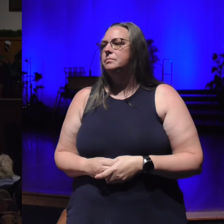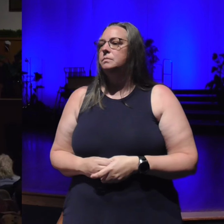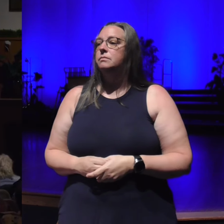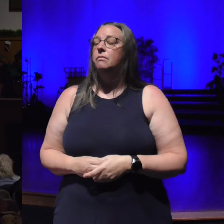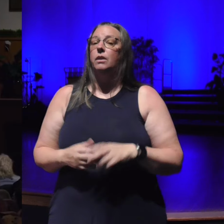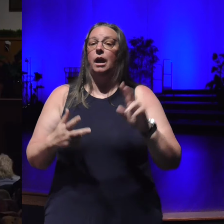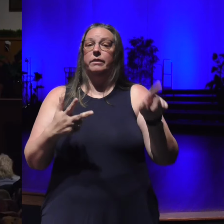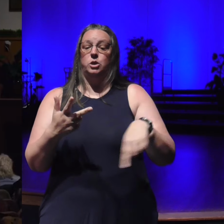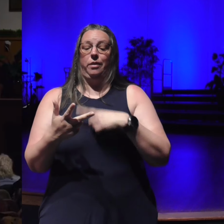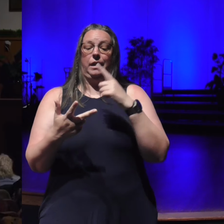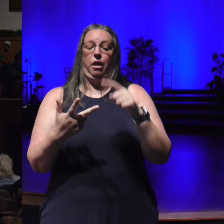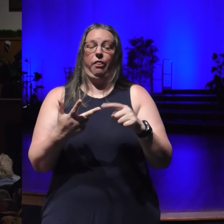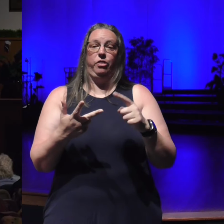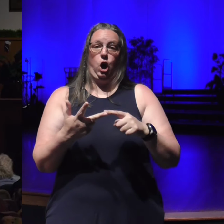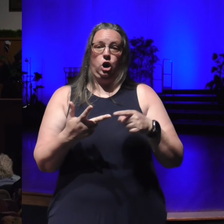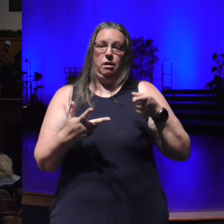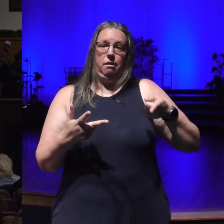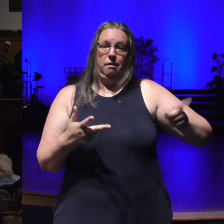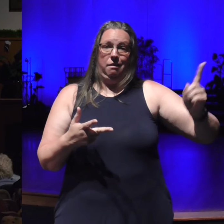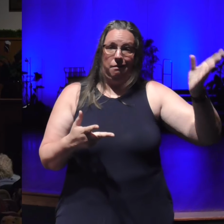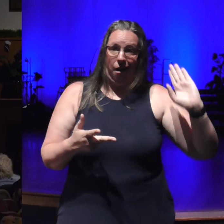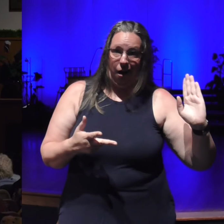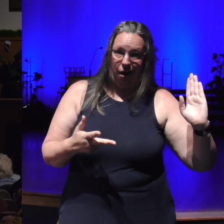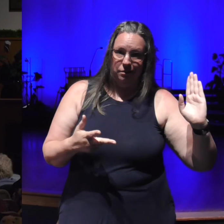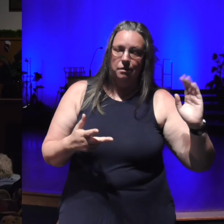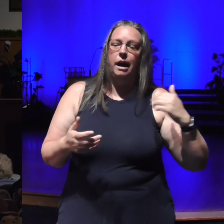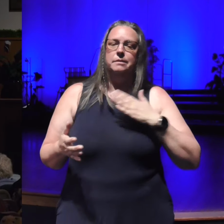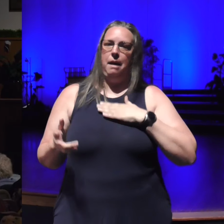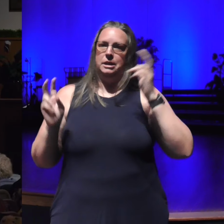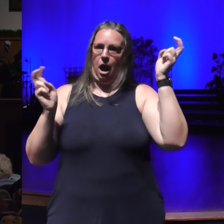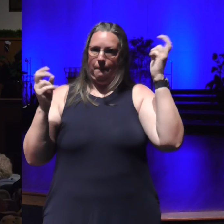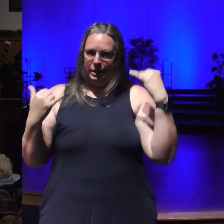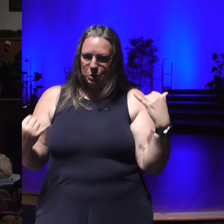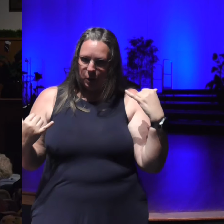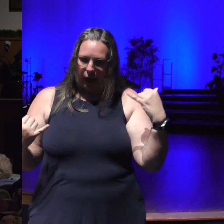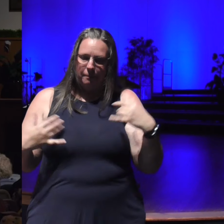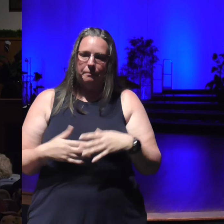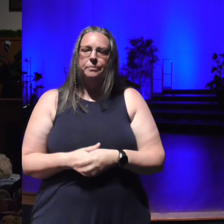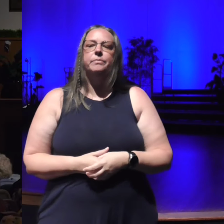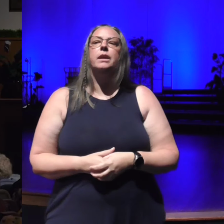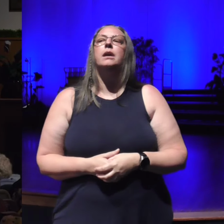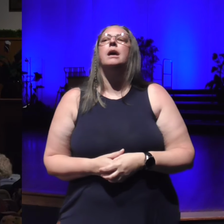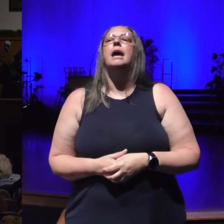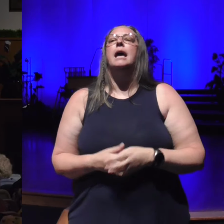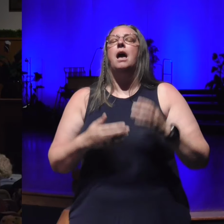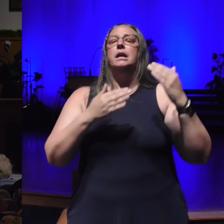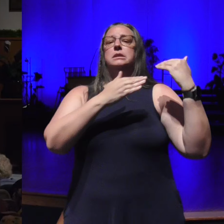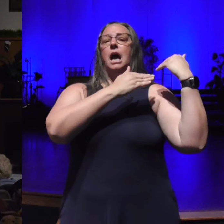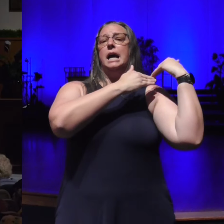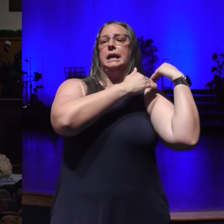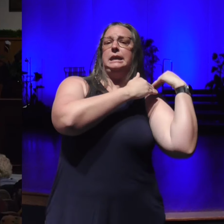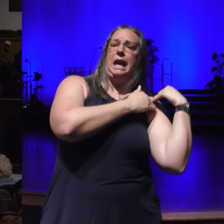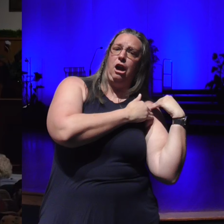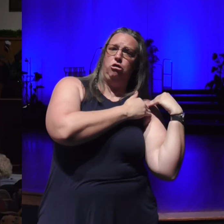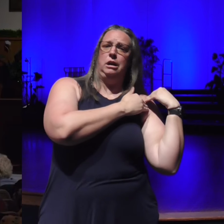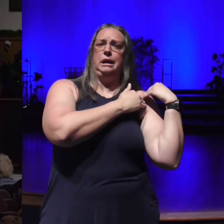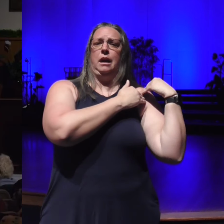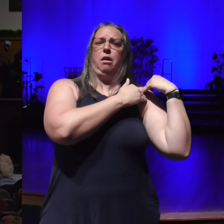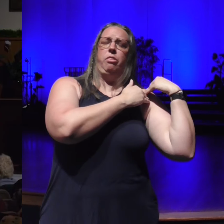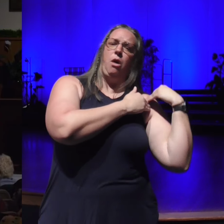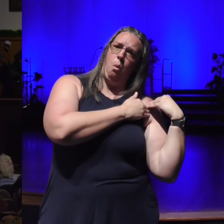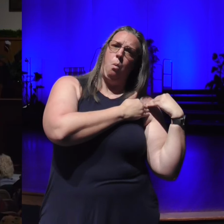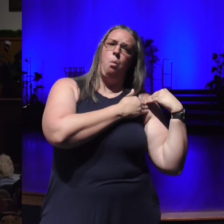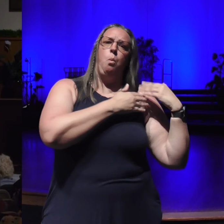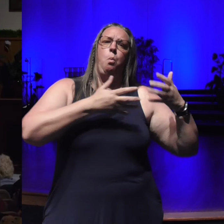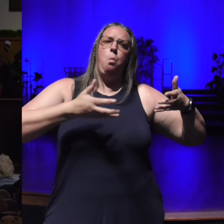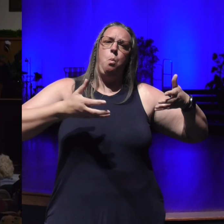Blasphemy 3, and the topic of the message today is carrying the weight of the world on